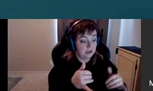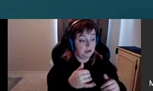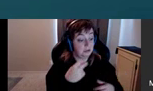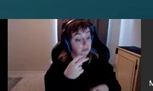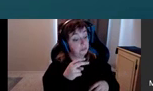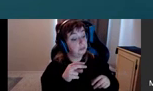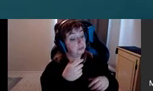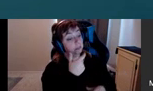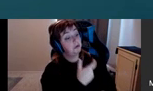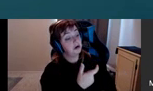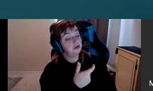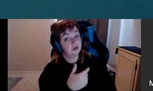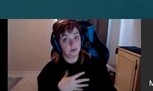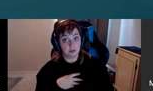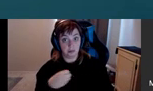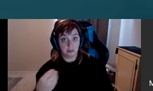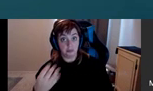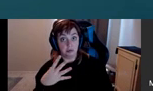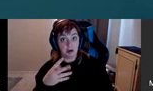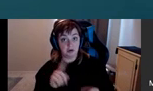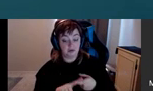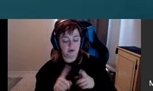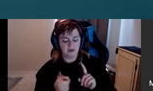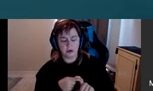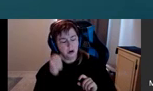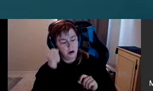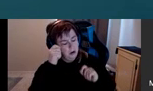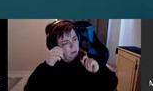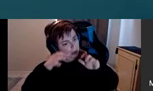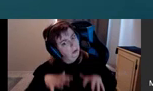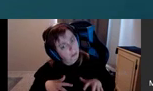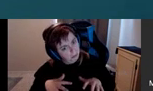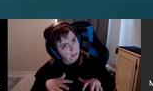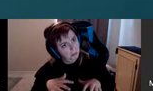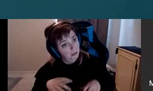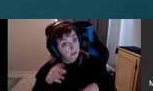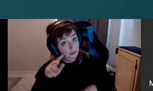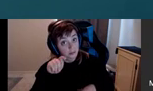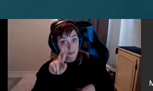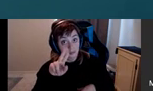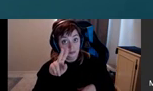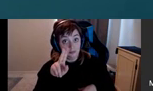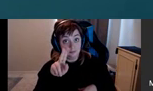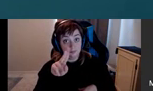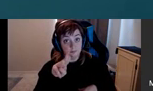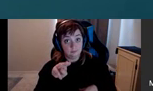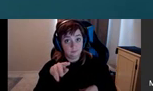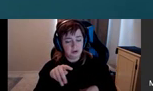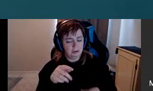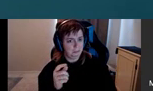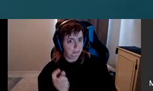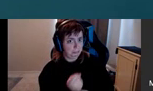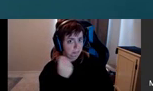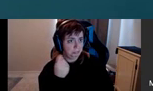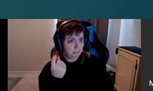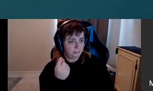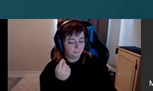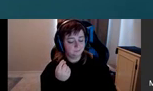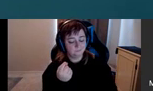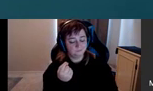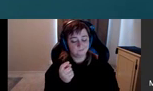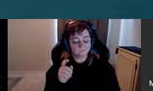shocked that Trump won, and Dave Chappelle and his friend were like, yeah, we saw that